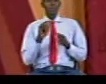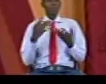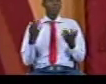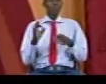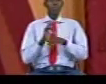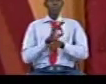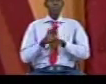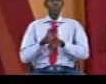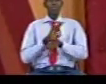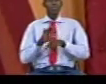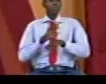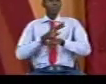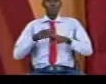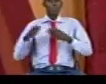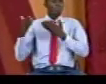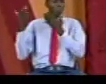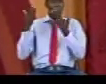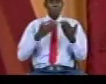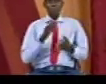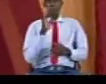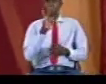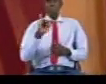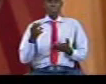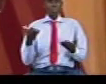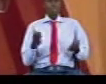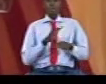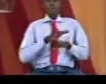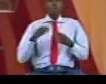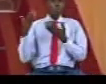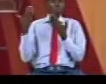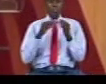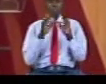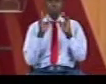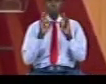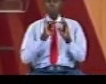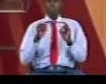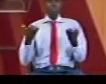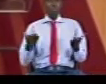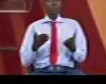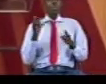don't bring a truth here. Don't bring doctrine here. All the people of the world are